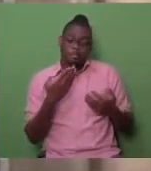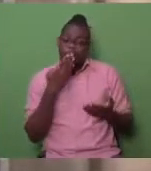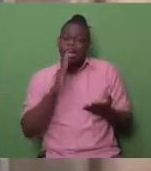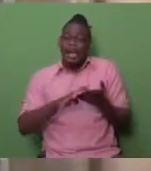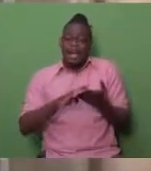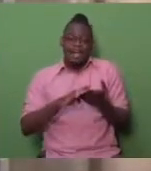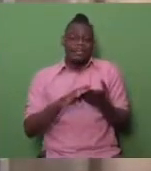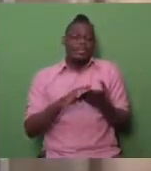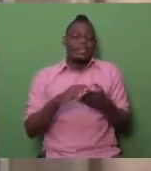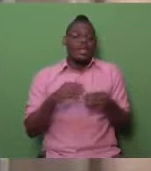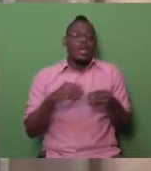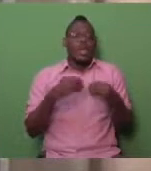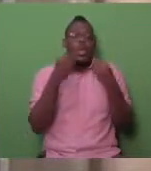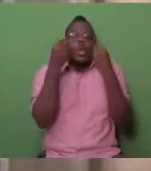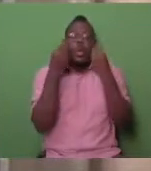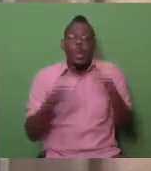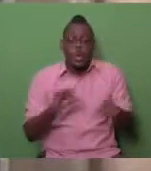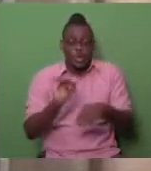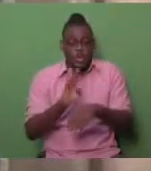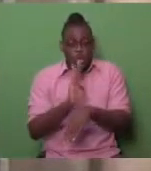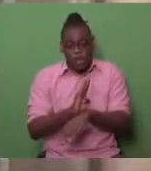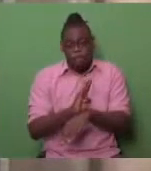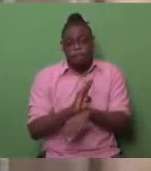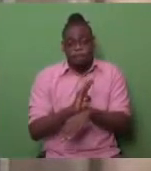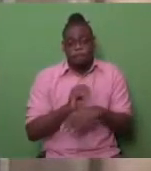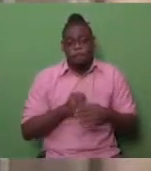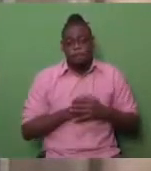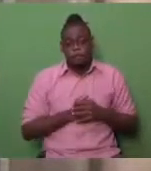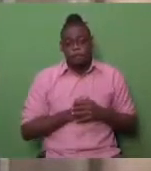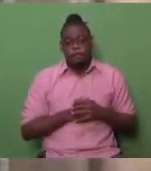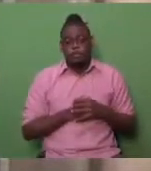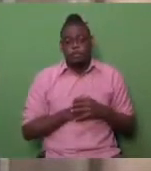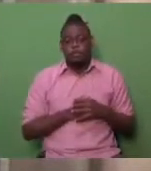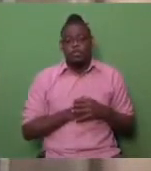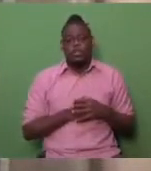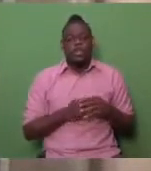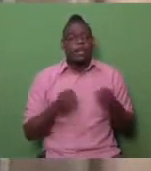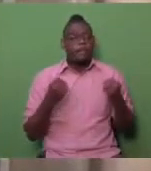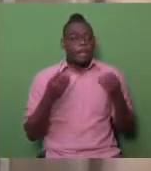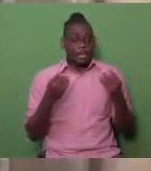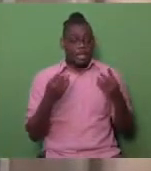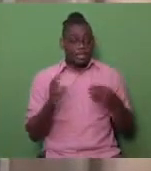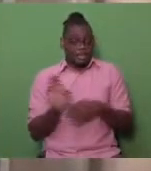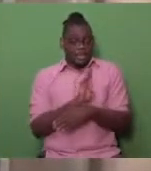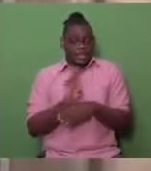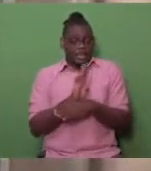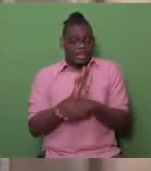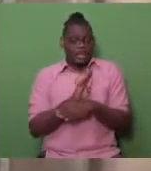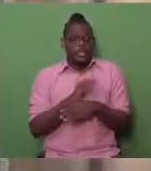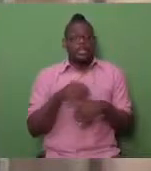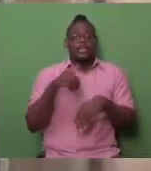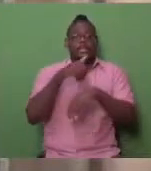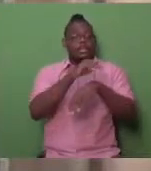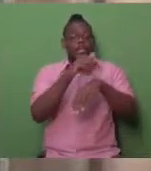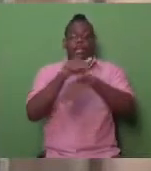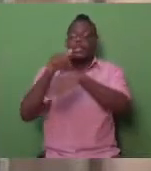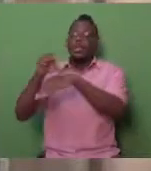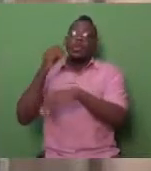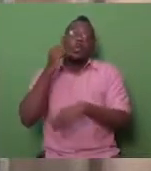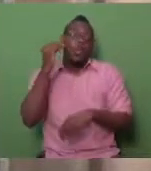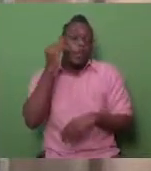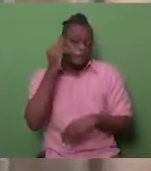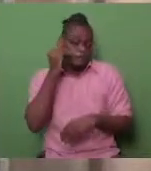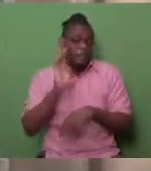of 2020, in addition, from the private sector, several businesses have sent home workers. Last month, the Confederation of Regional